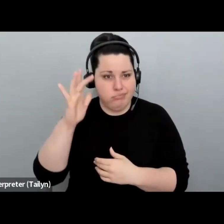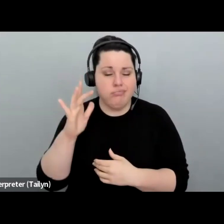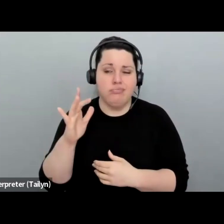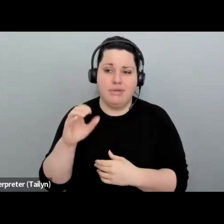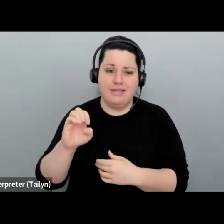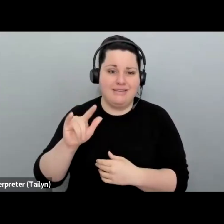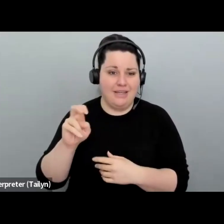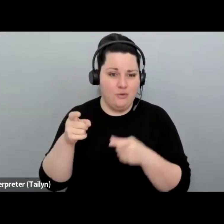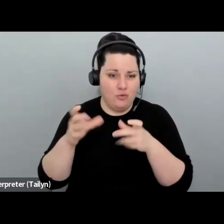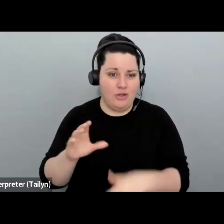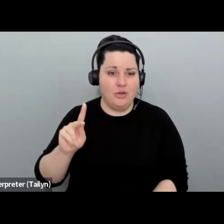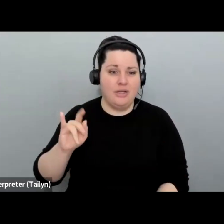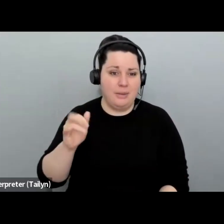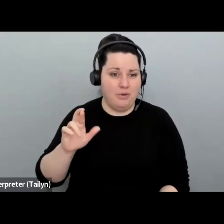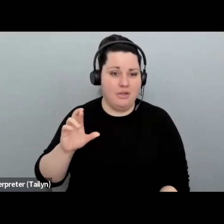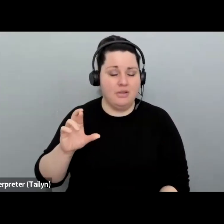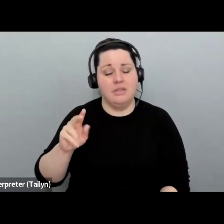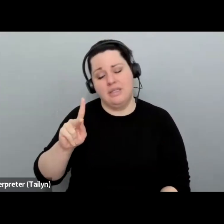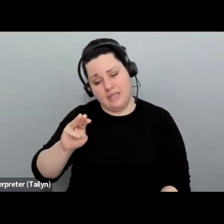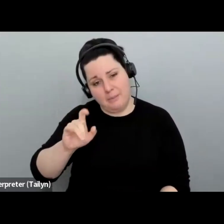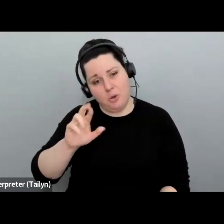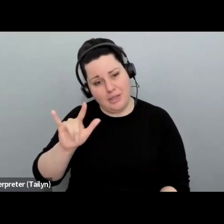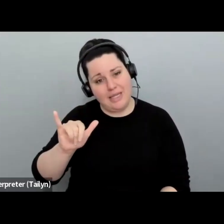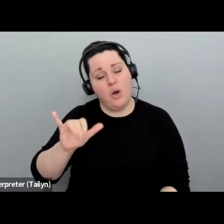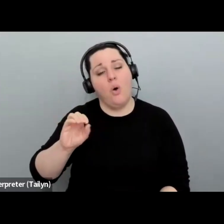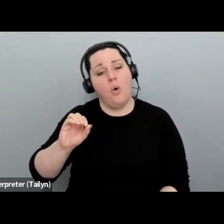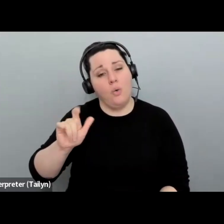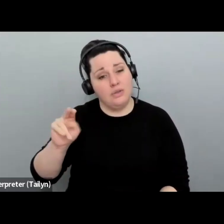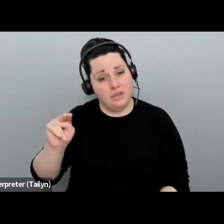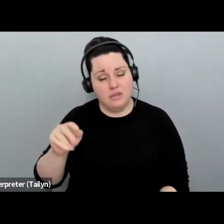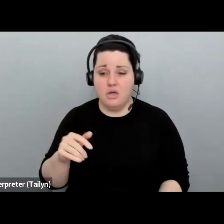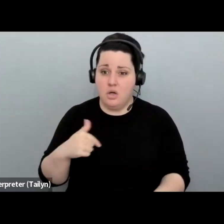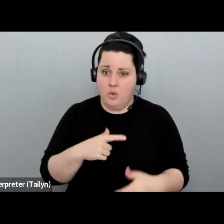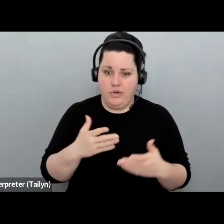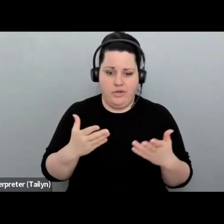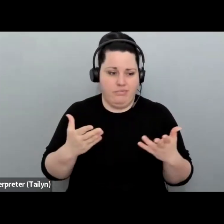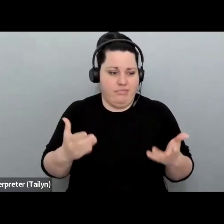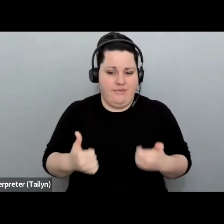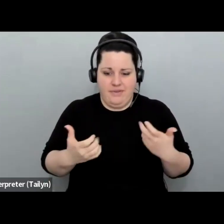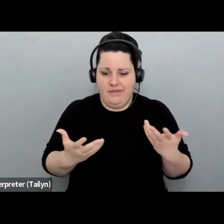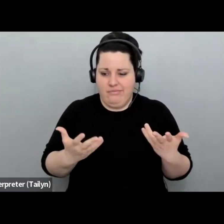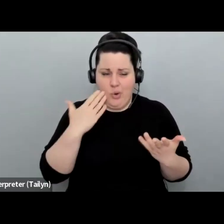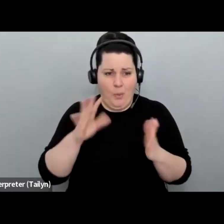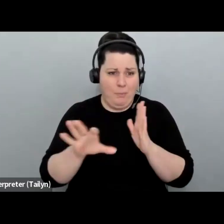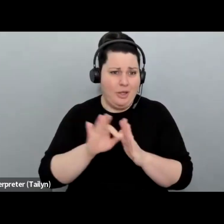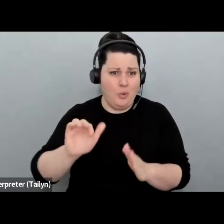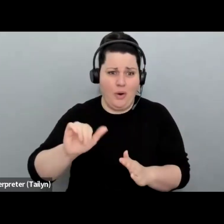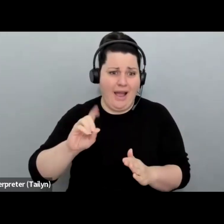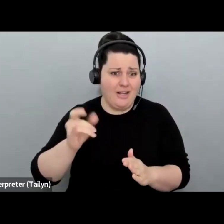Kimberly Olson, as we are living in choose your own adjective